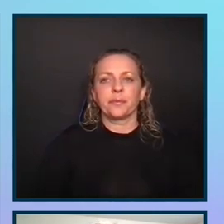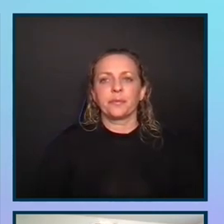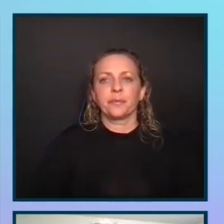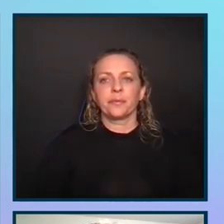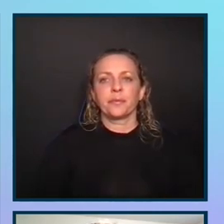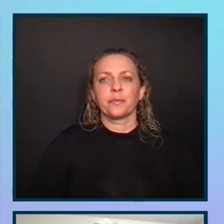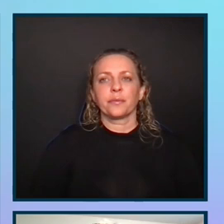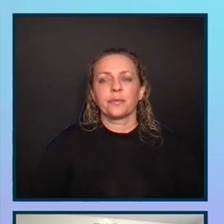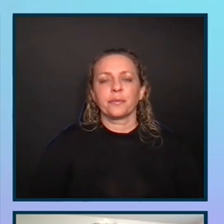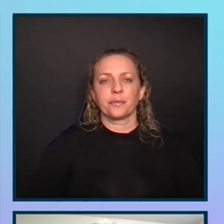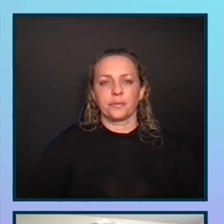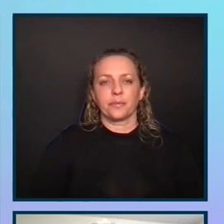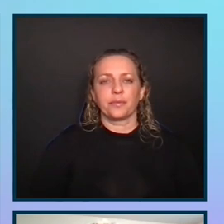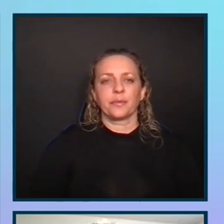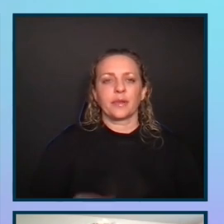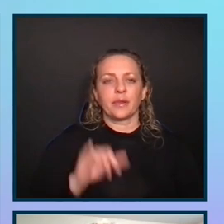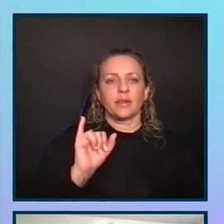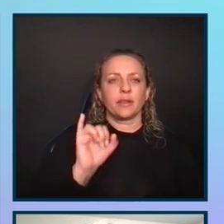that is,